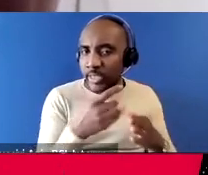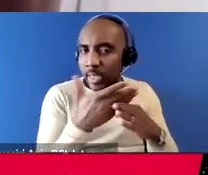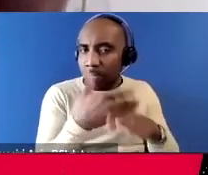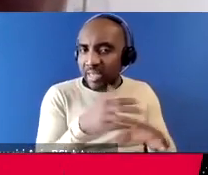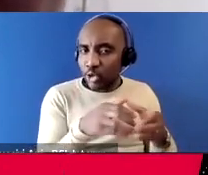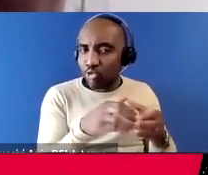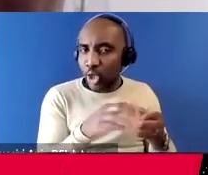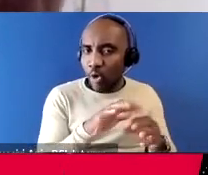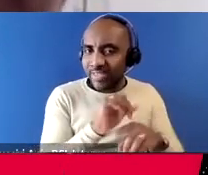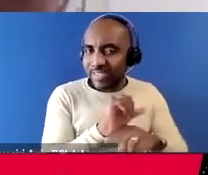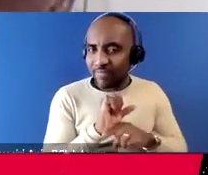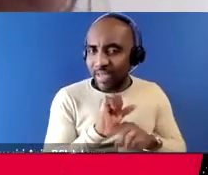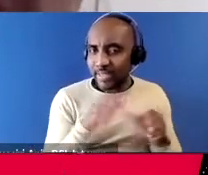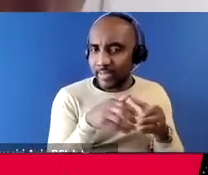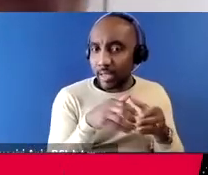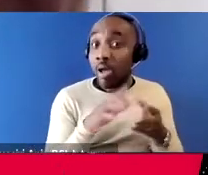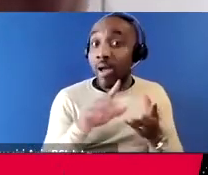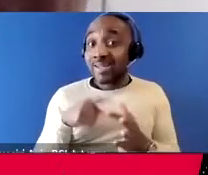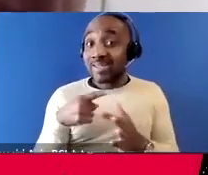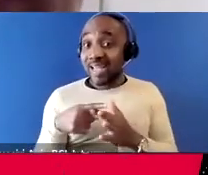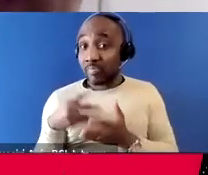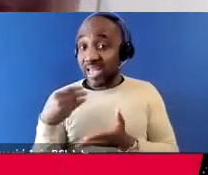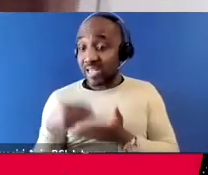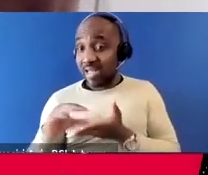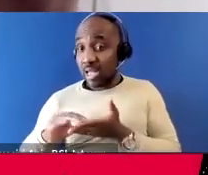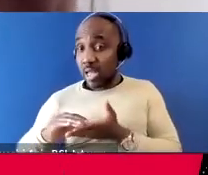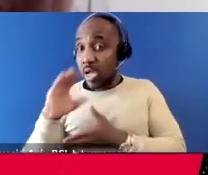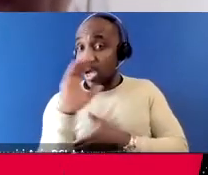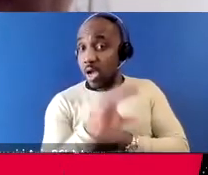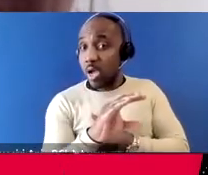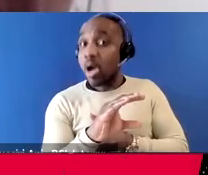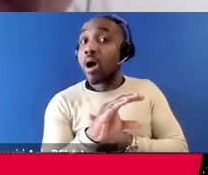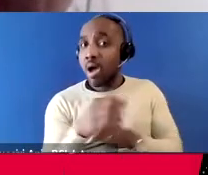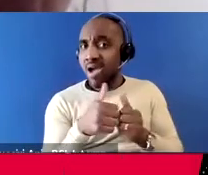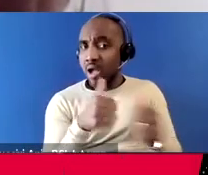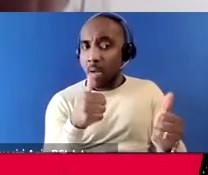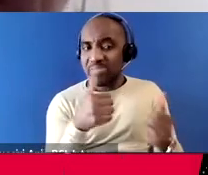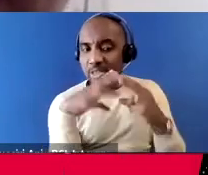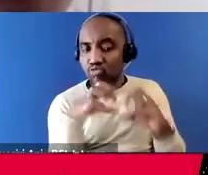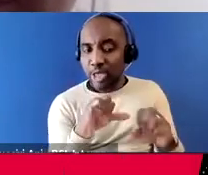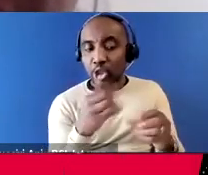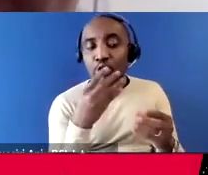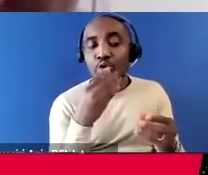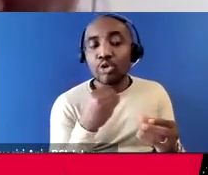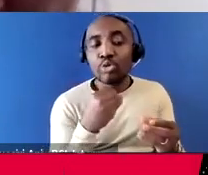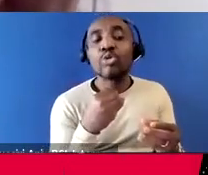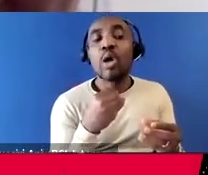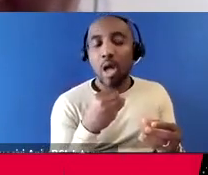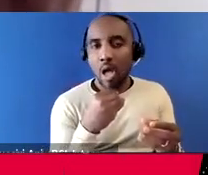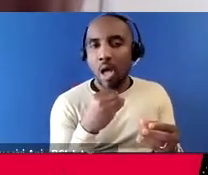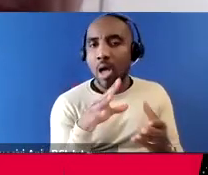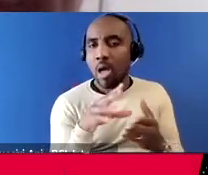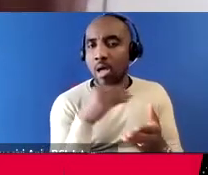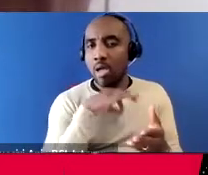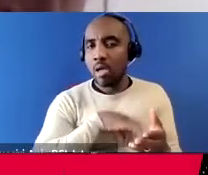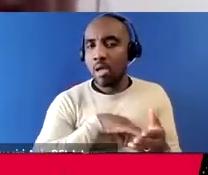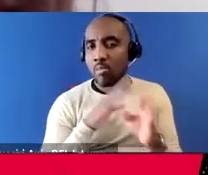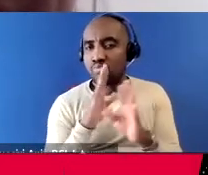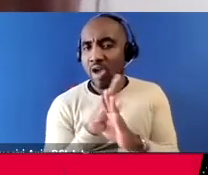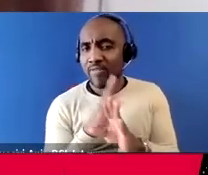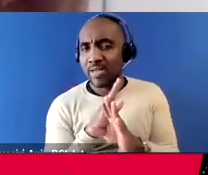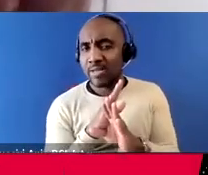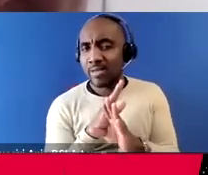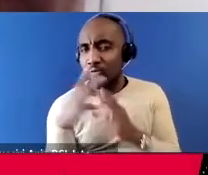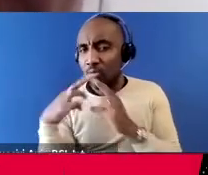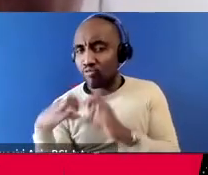we have taxpayer-funded research to make profits for companies where the shareholders then make